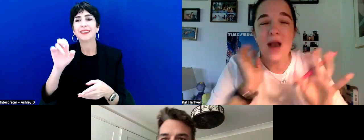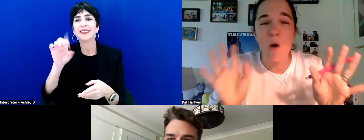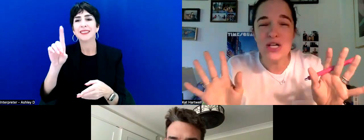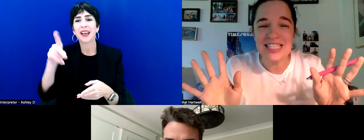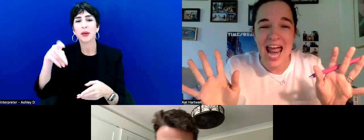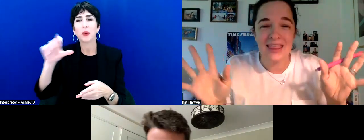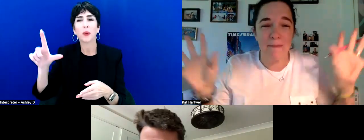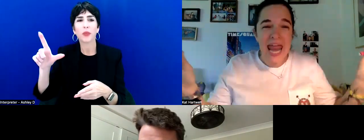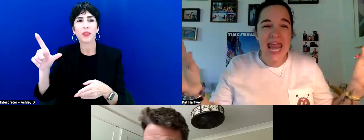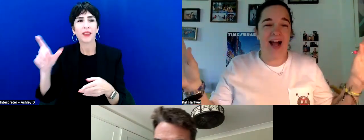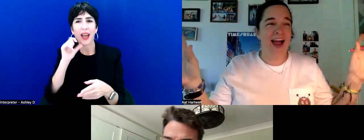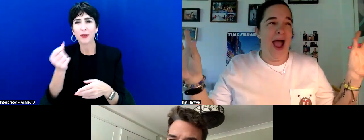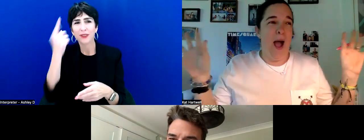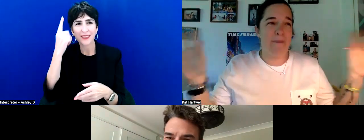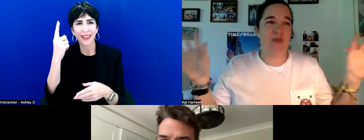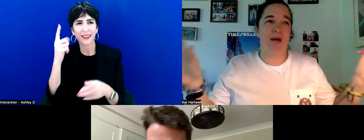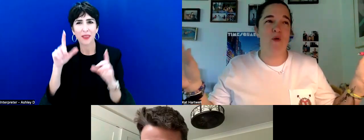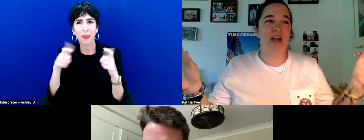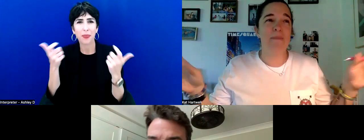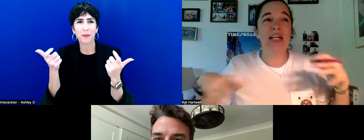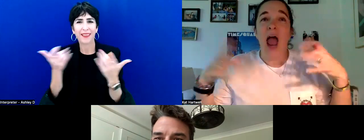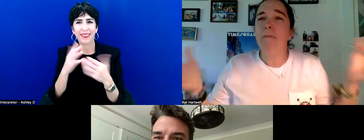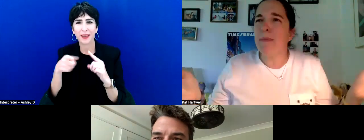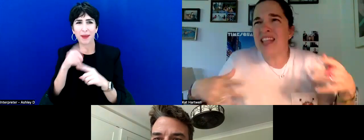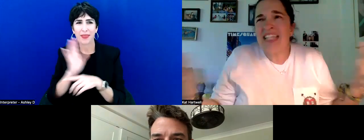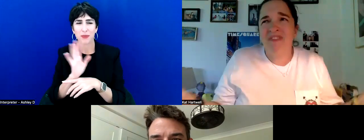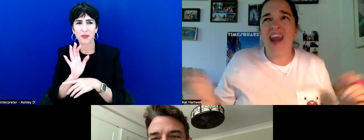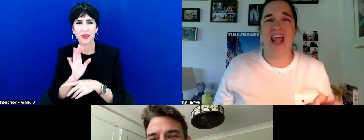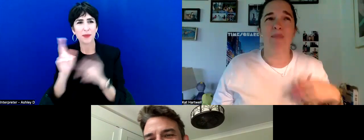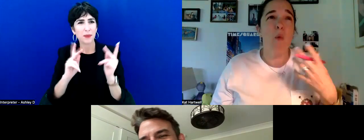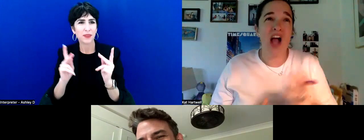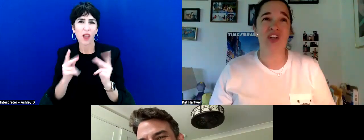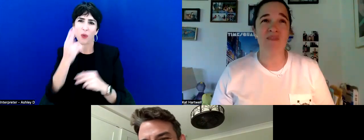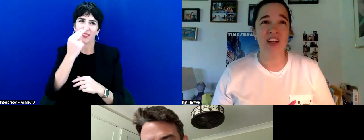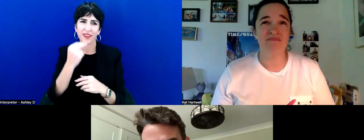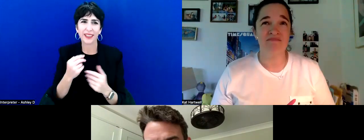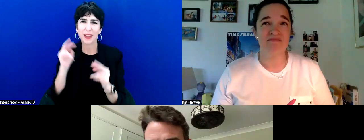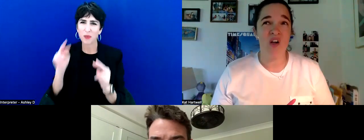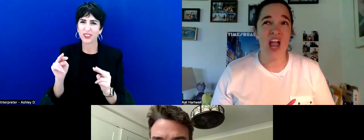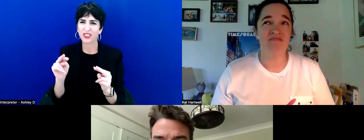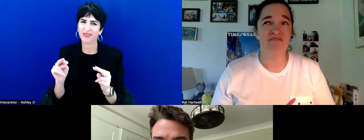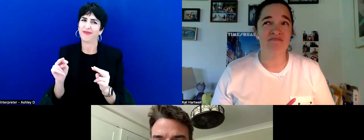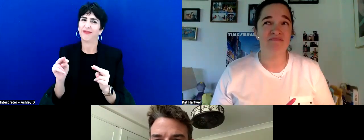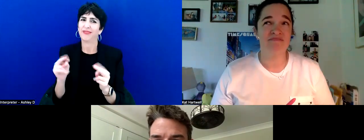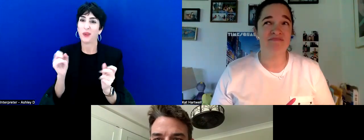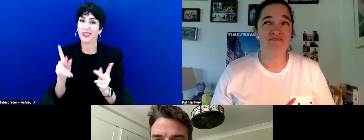I mean, I don't Yeah, understand the big about that movie. I mean, people think it's funny. I'm not watching it.